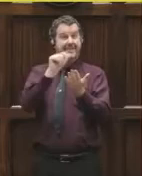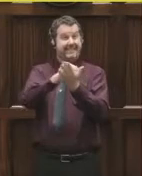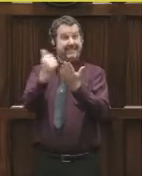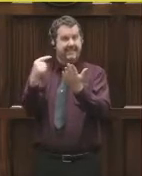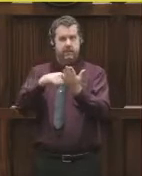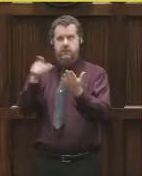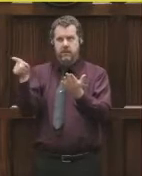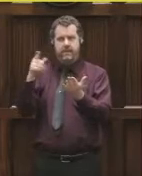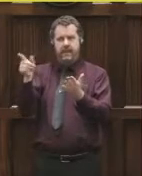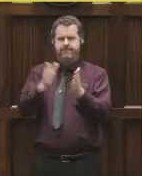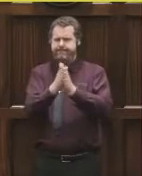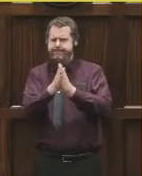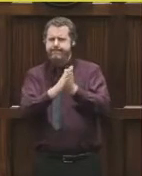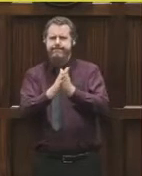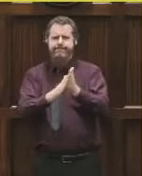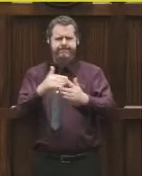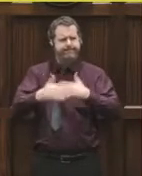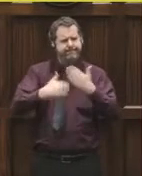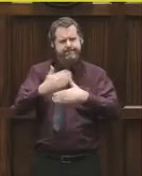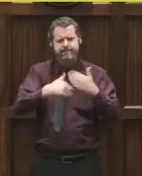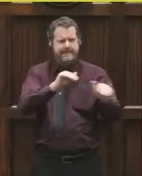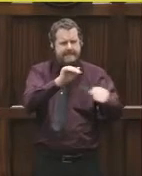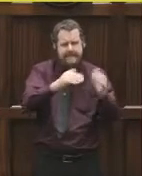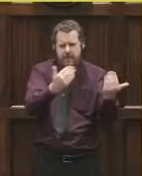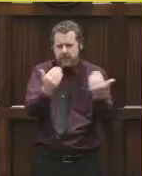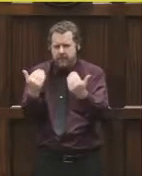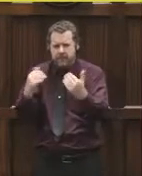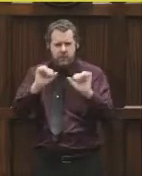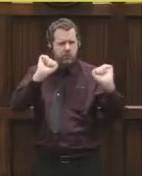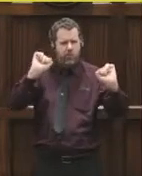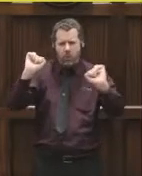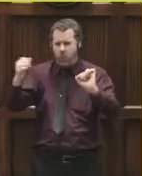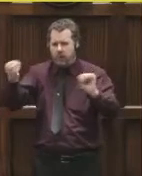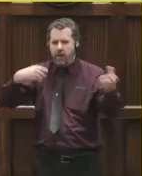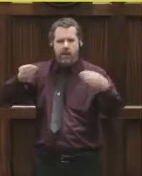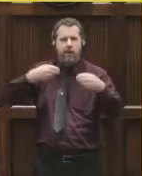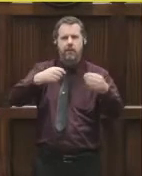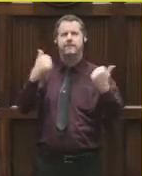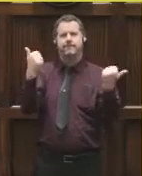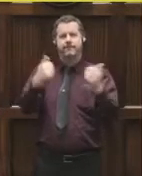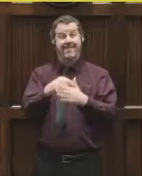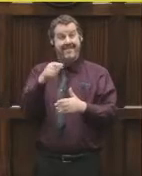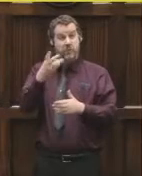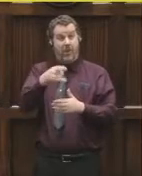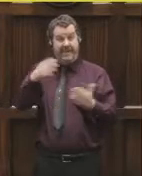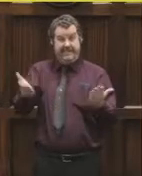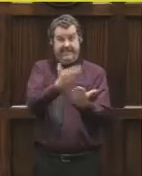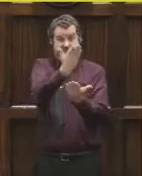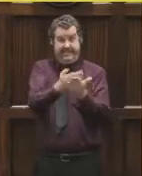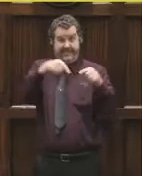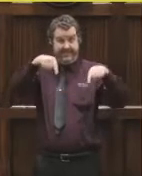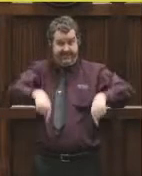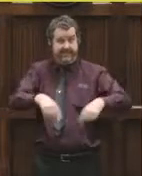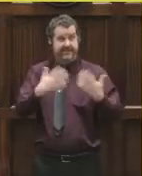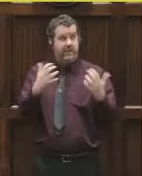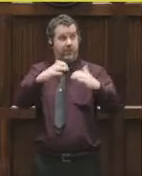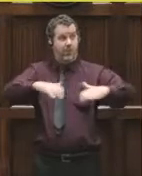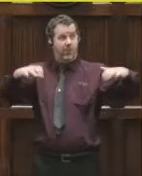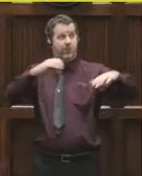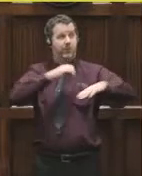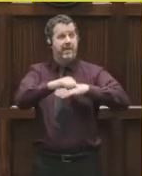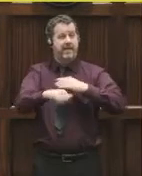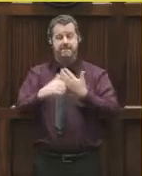and running with it and for seeking the support that it needed. And that is why it is before the Dáil here today. This